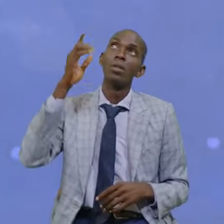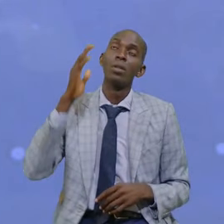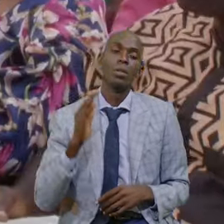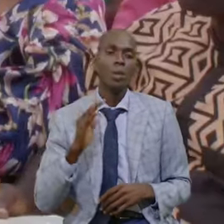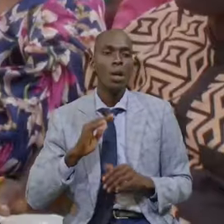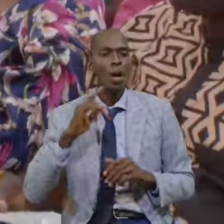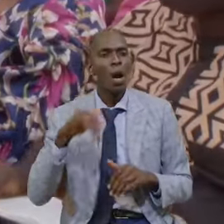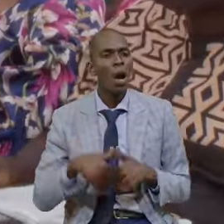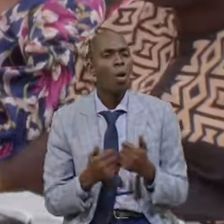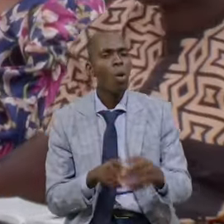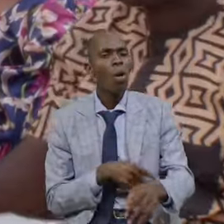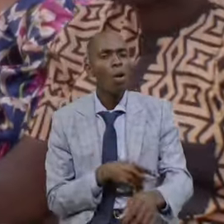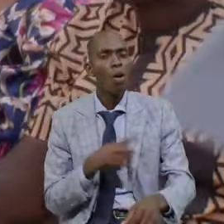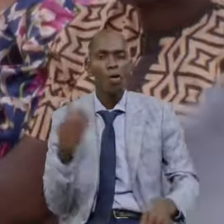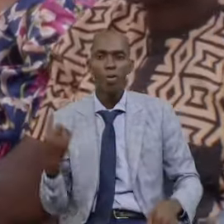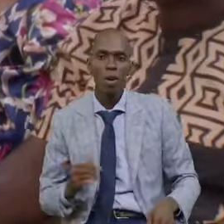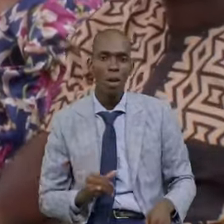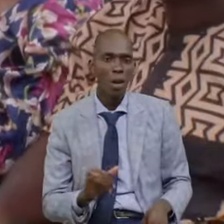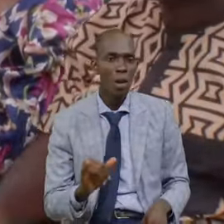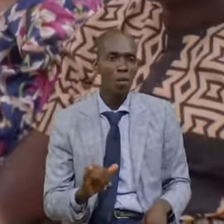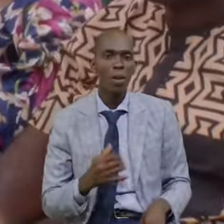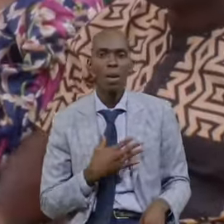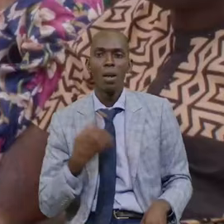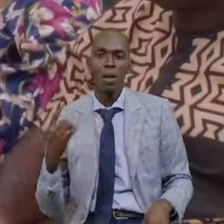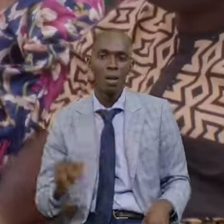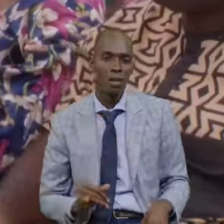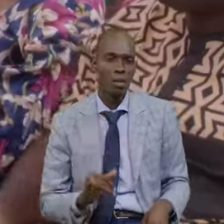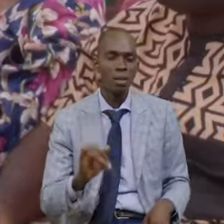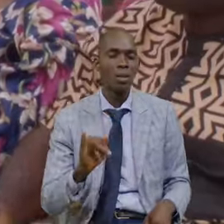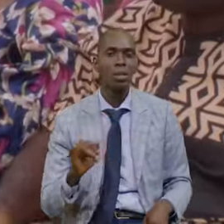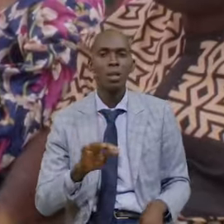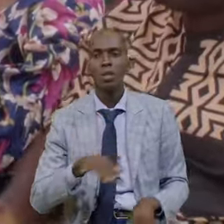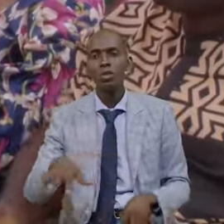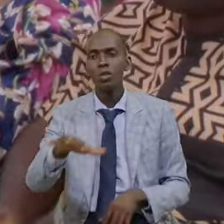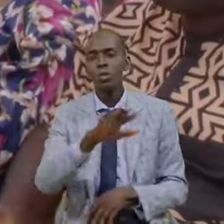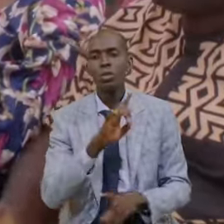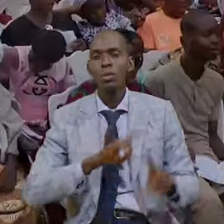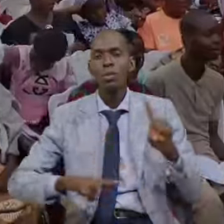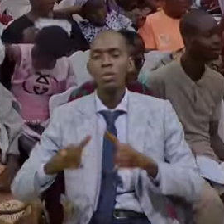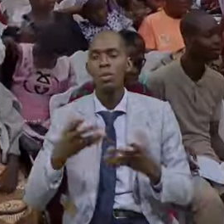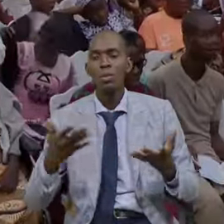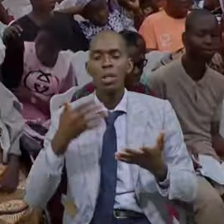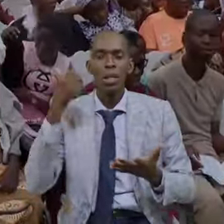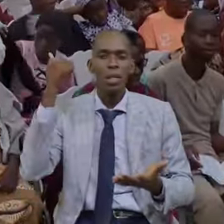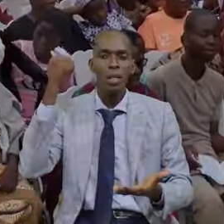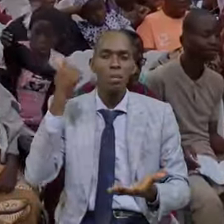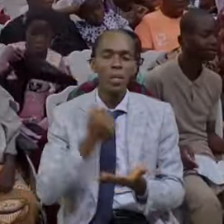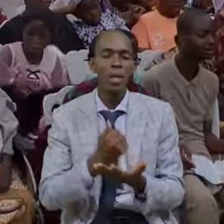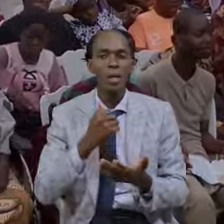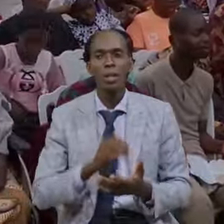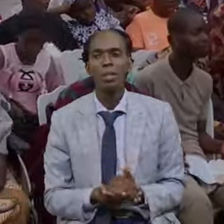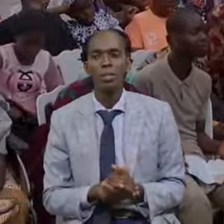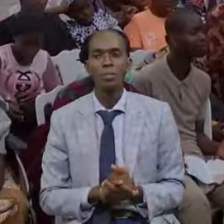long? Forever and ever. And everybody said, yeah.